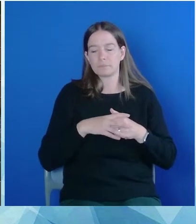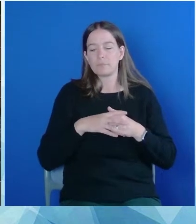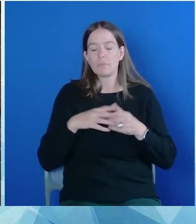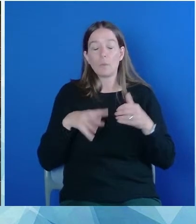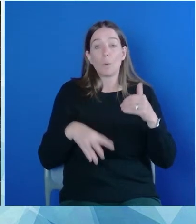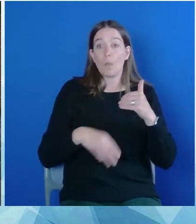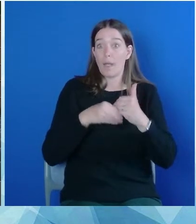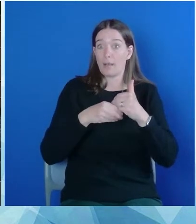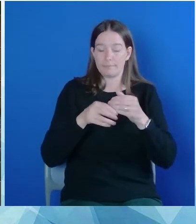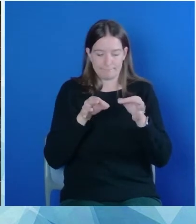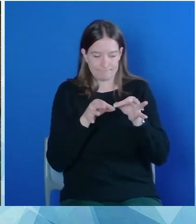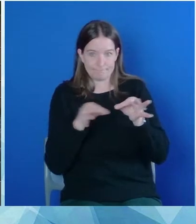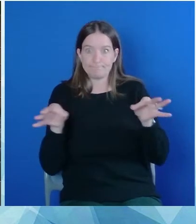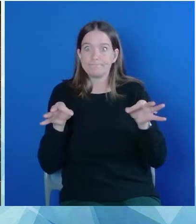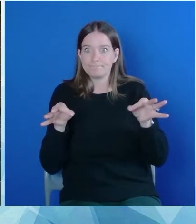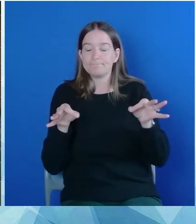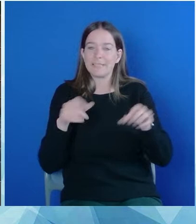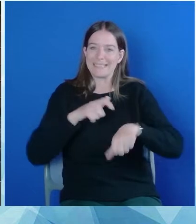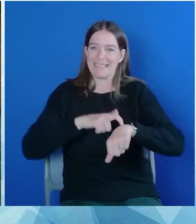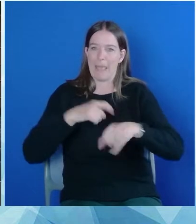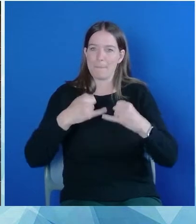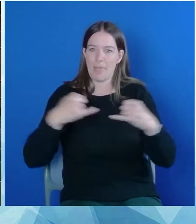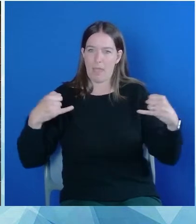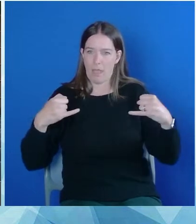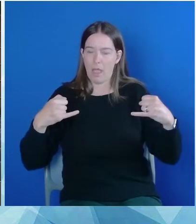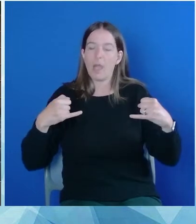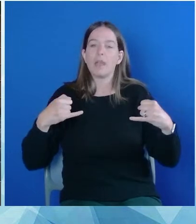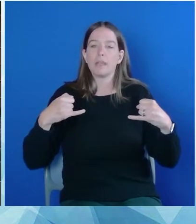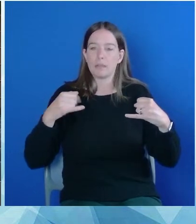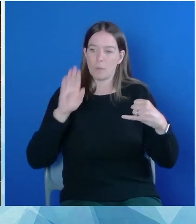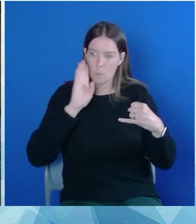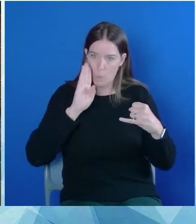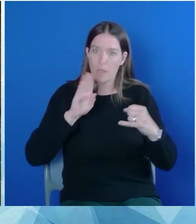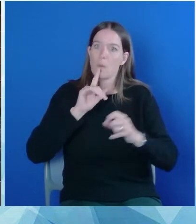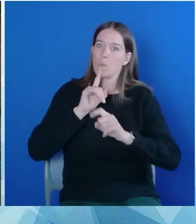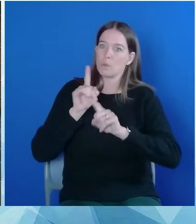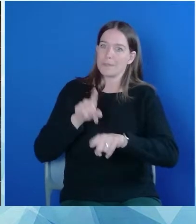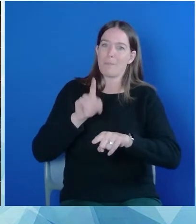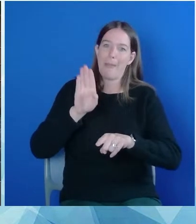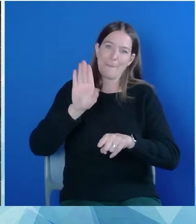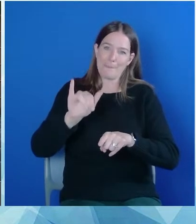are adding on a timeline to respond by.